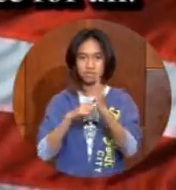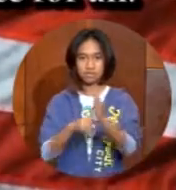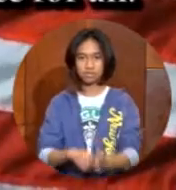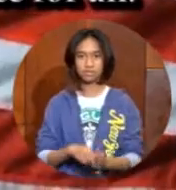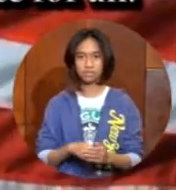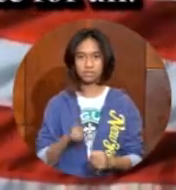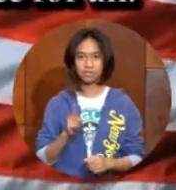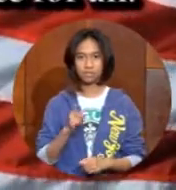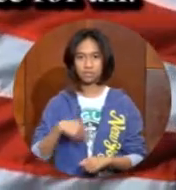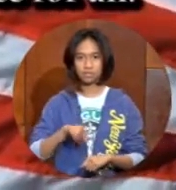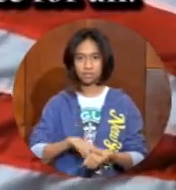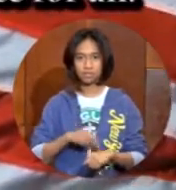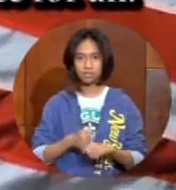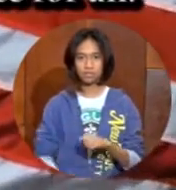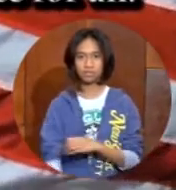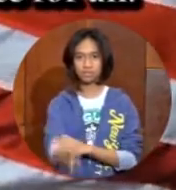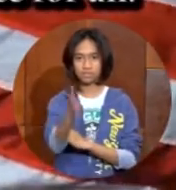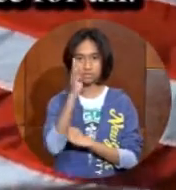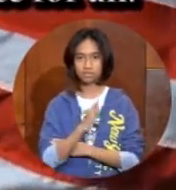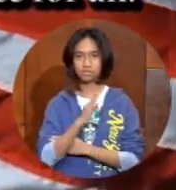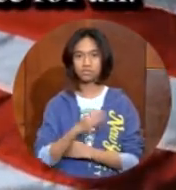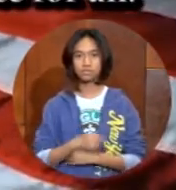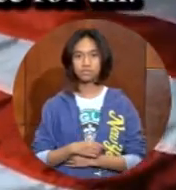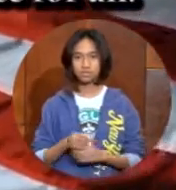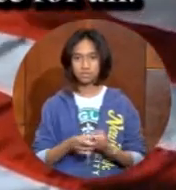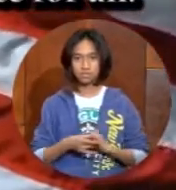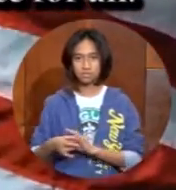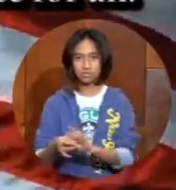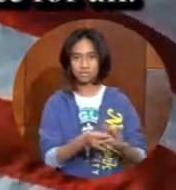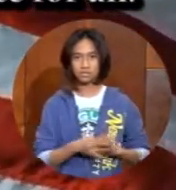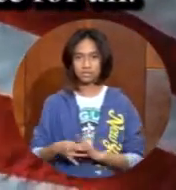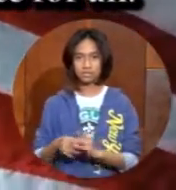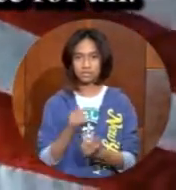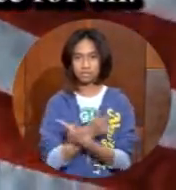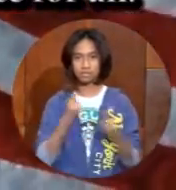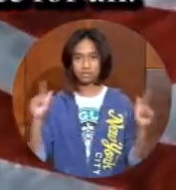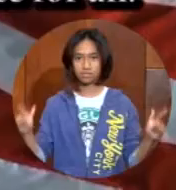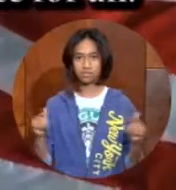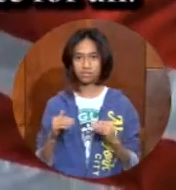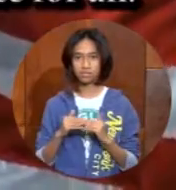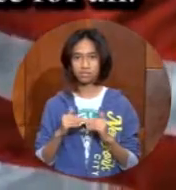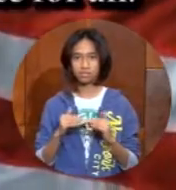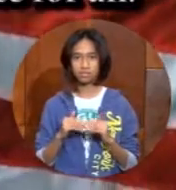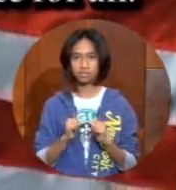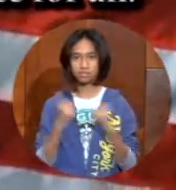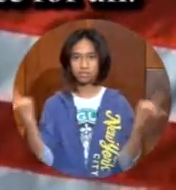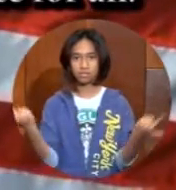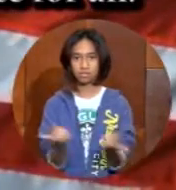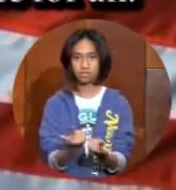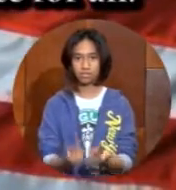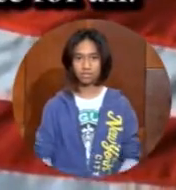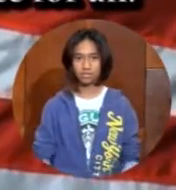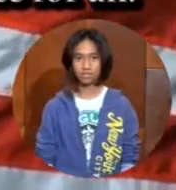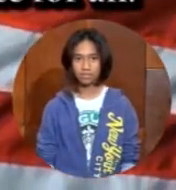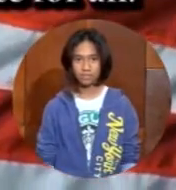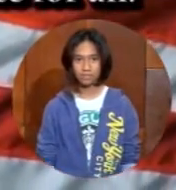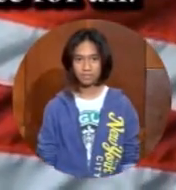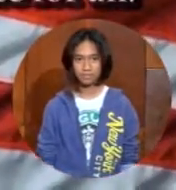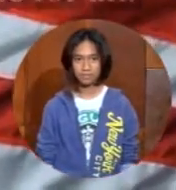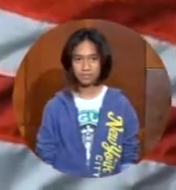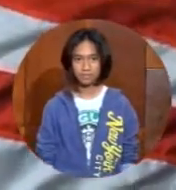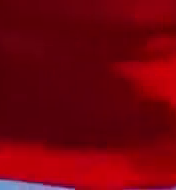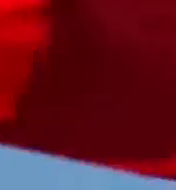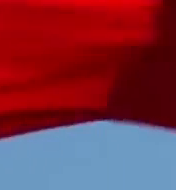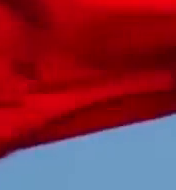to the republic for which it stands, one nation, under God, indivisible, with liberty and justice for